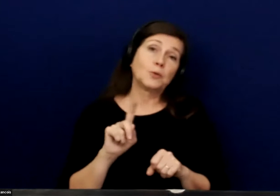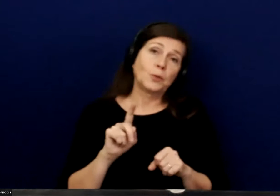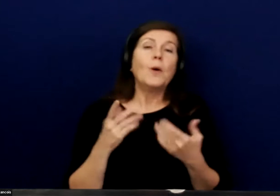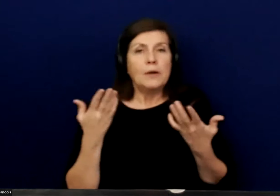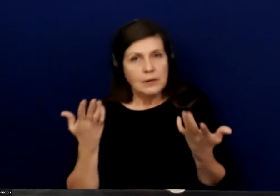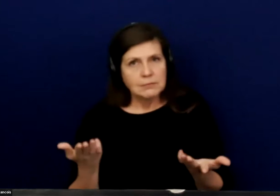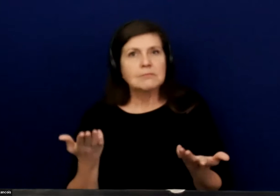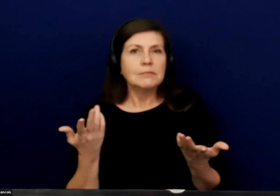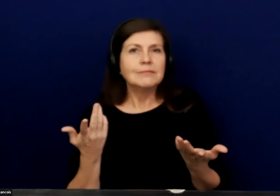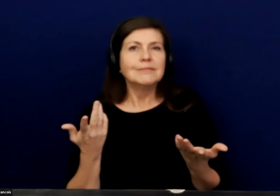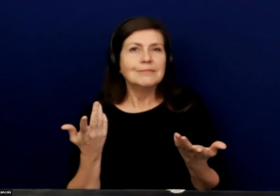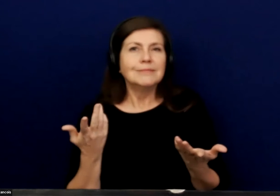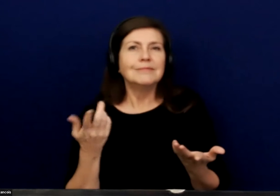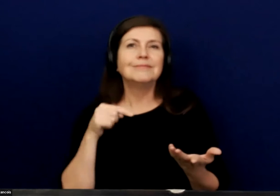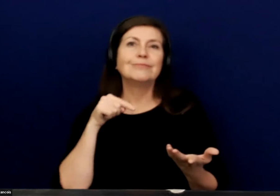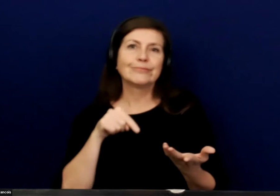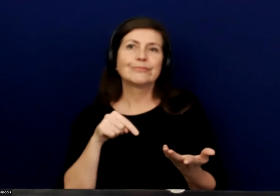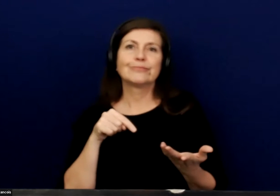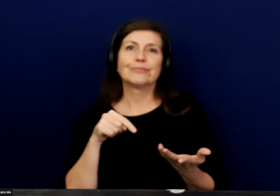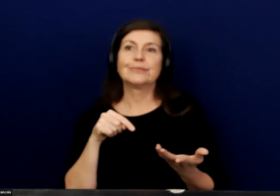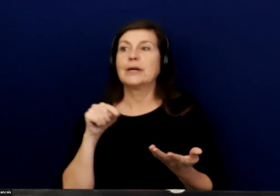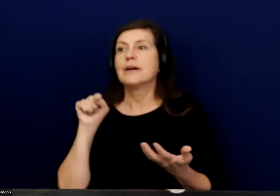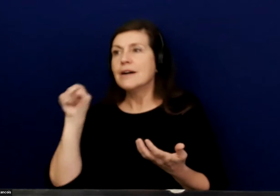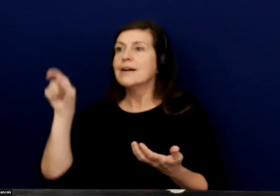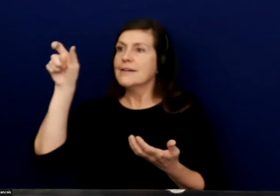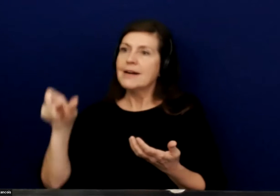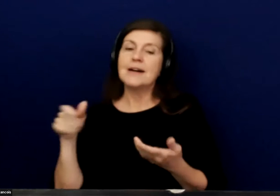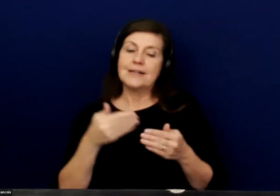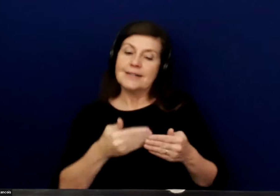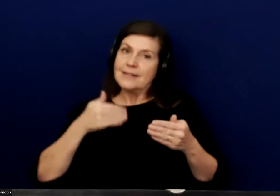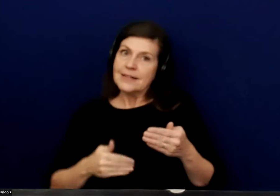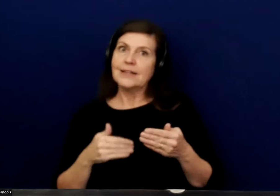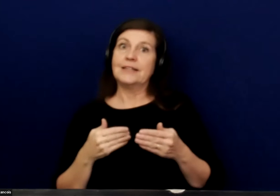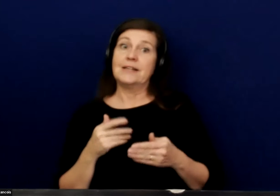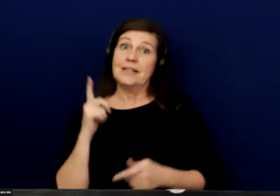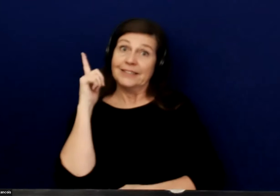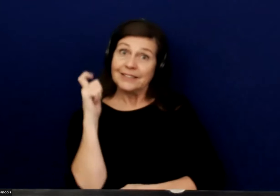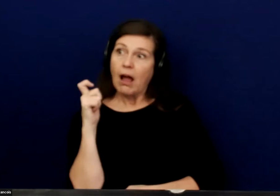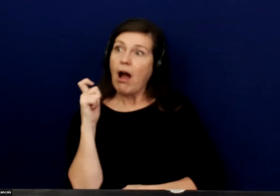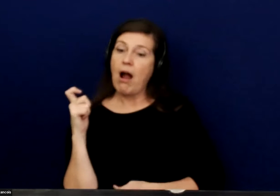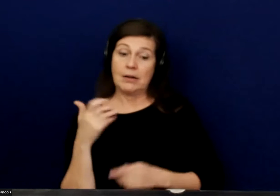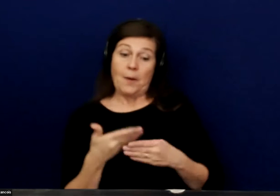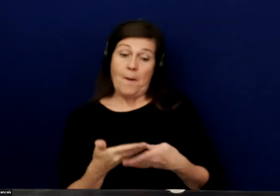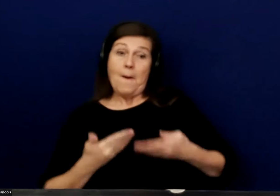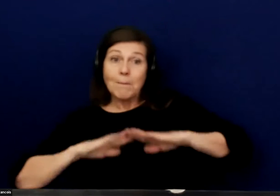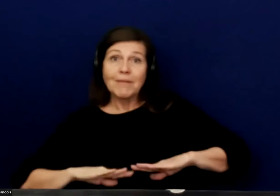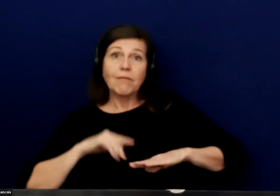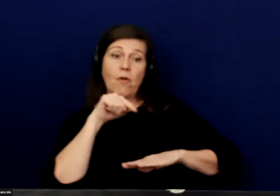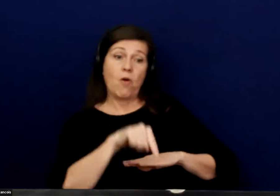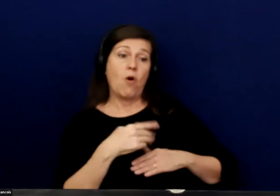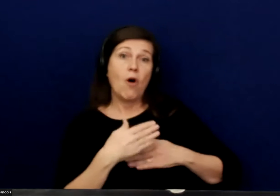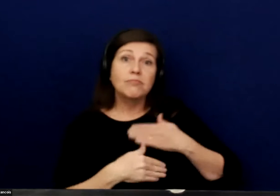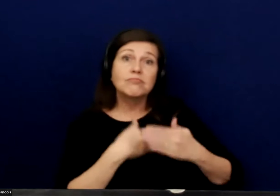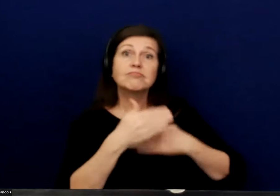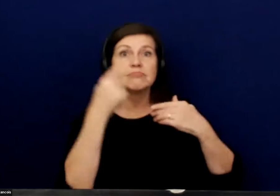that also user involvement can be done from the start before you have something that doesn't work. But really, it's a good